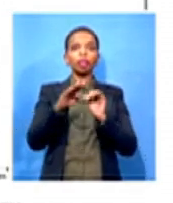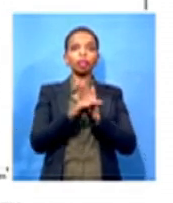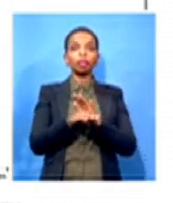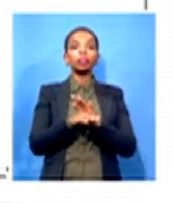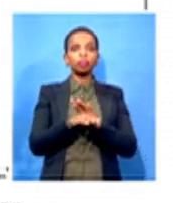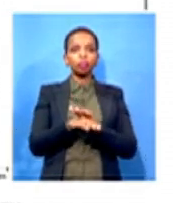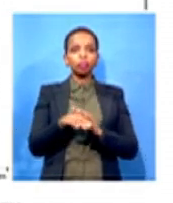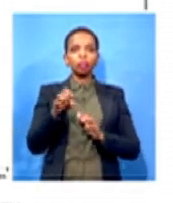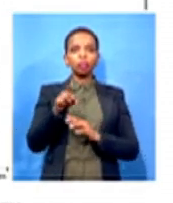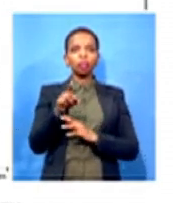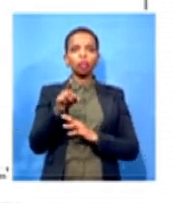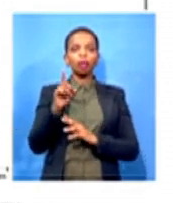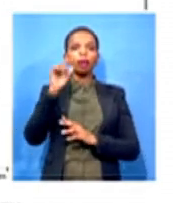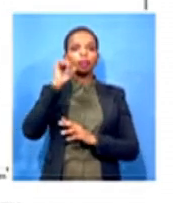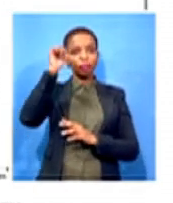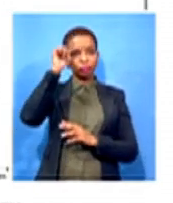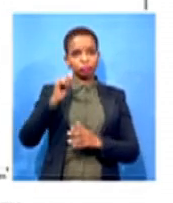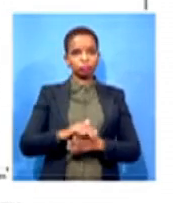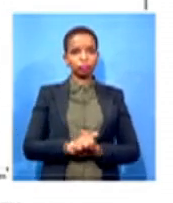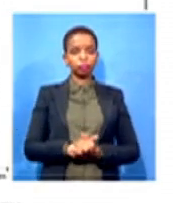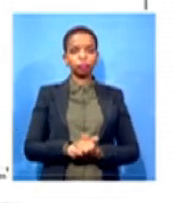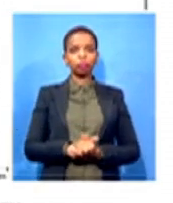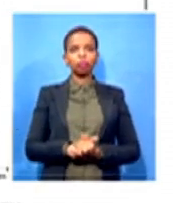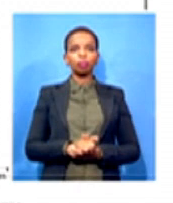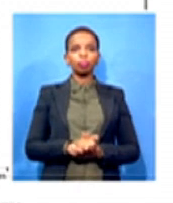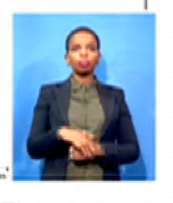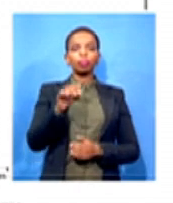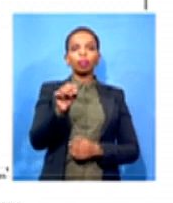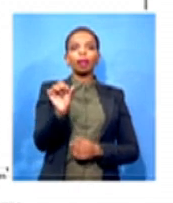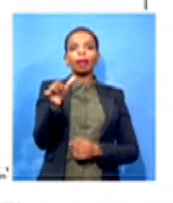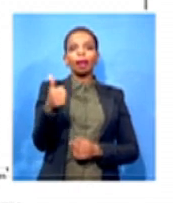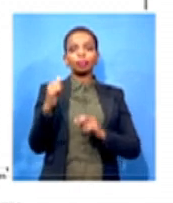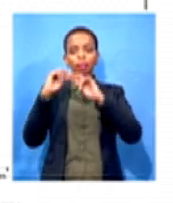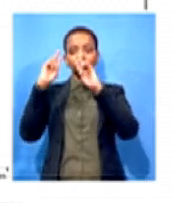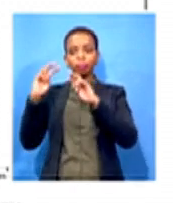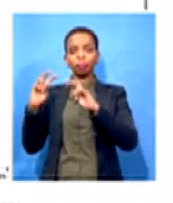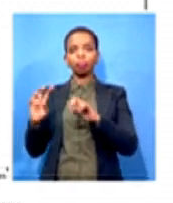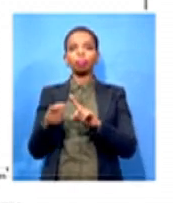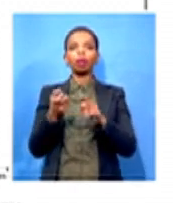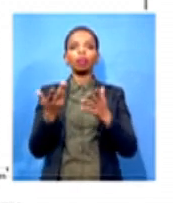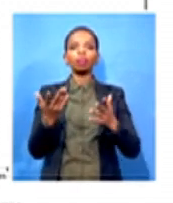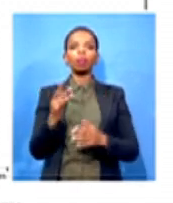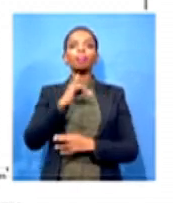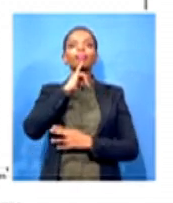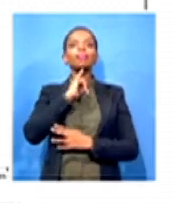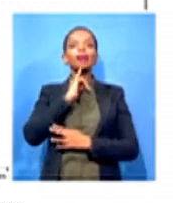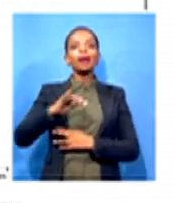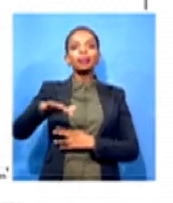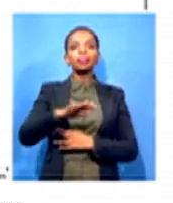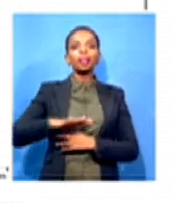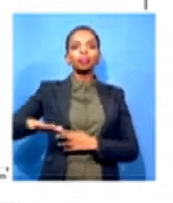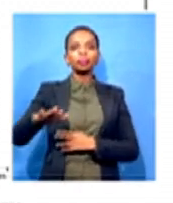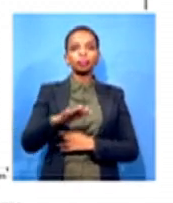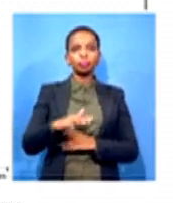So another study from Iceland. So if you look on the first panel on the left